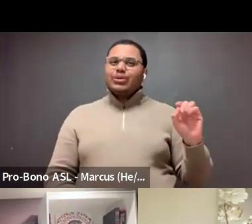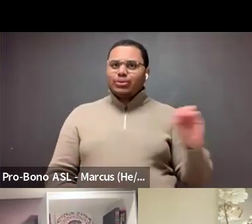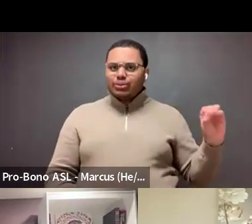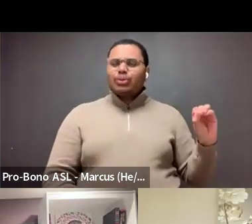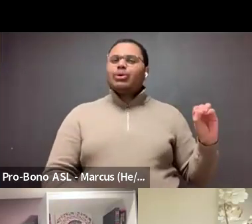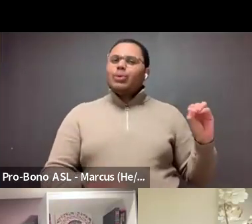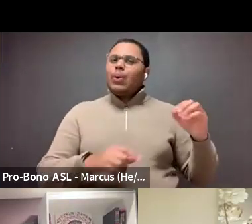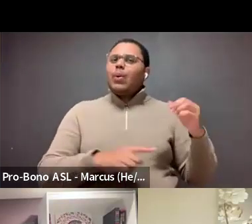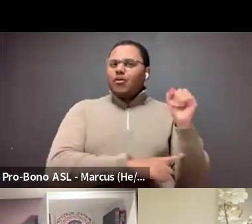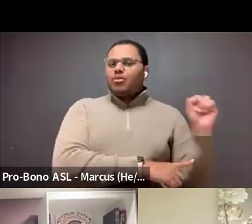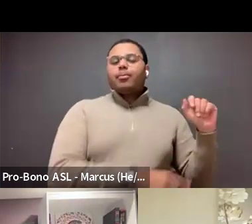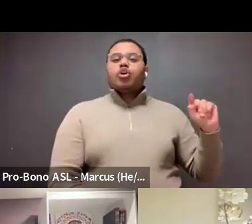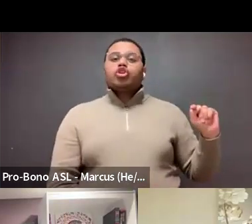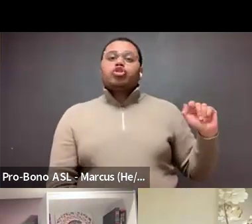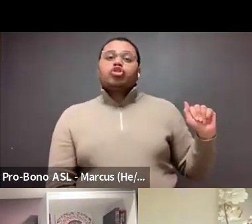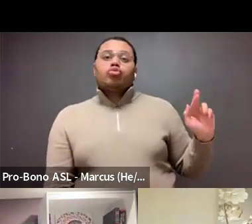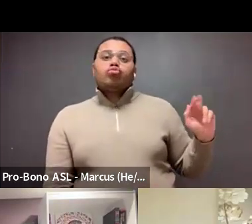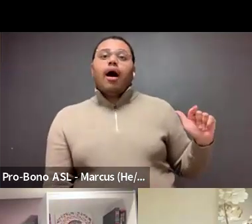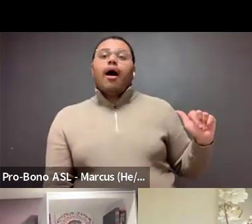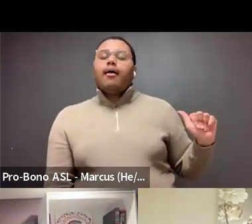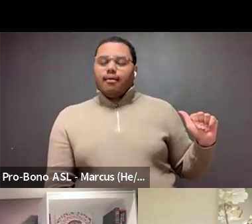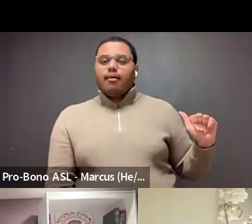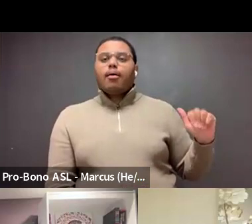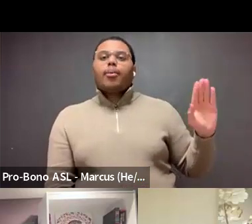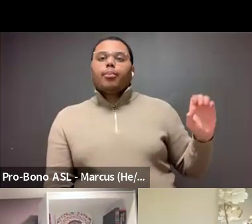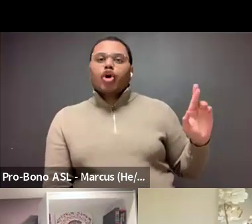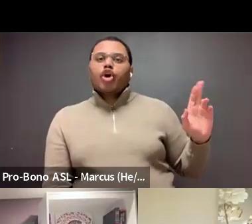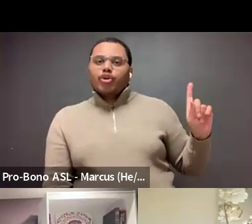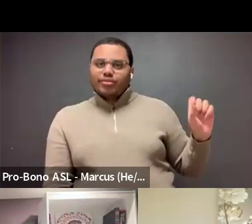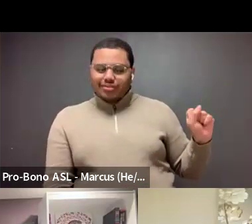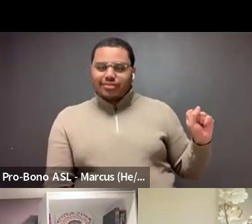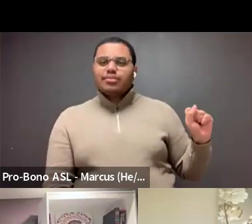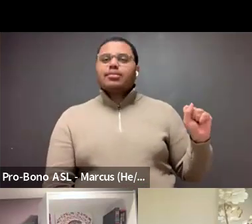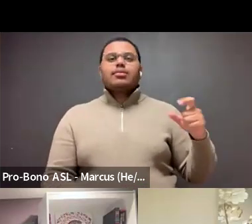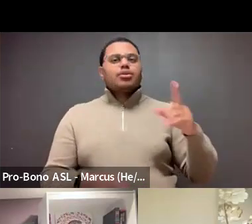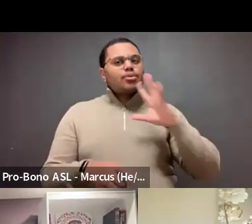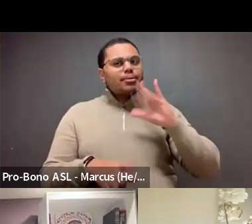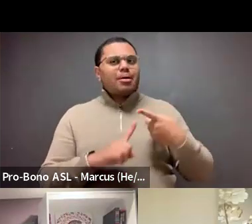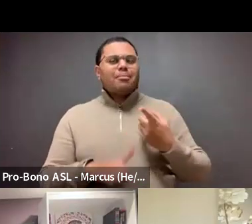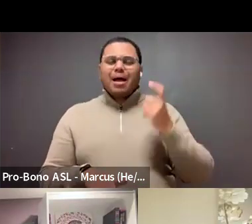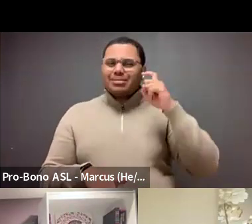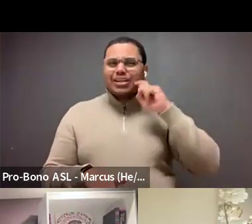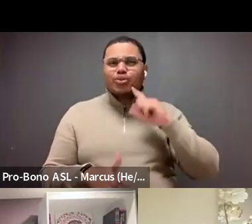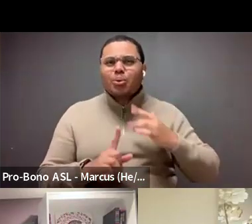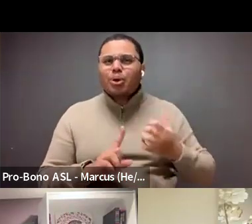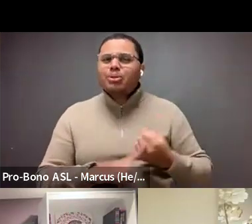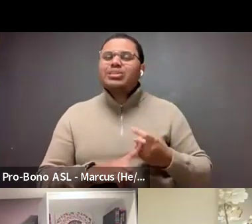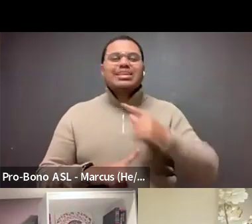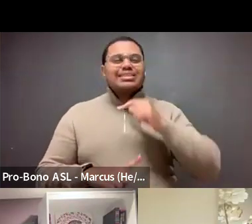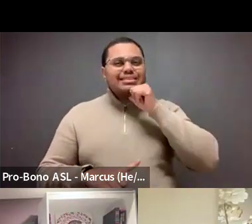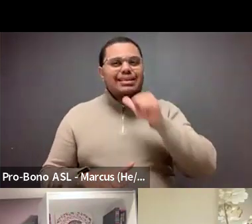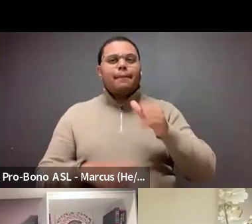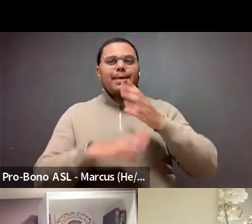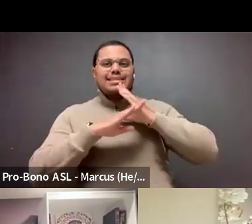Burks, right? And us being vocal about sexual abuse and us not being silenced, right? So we have to